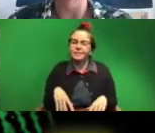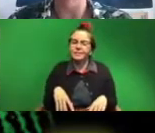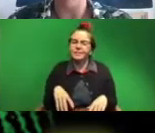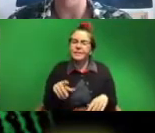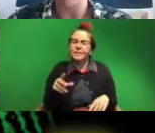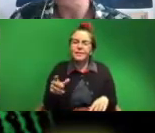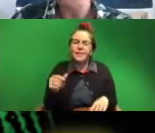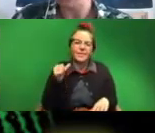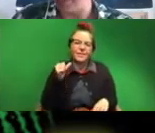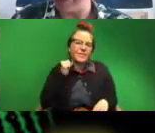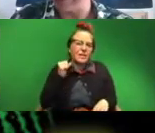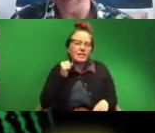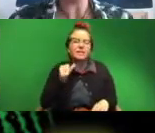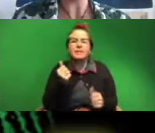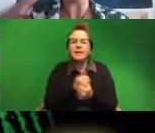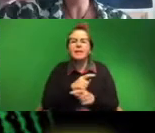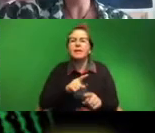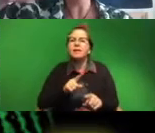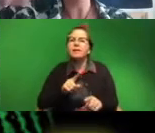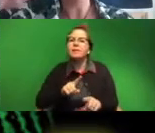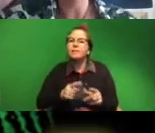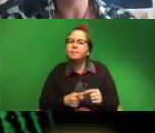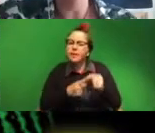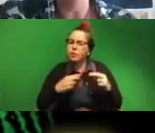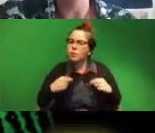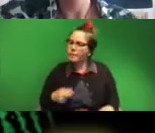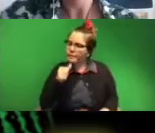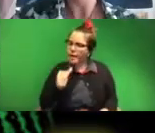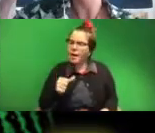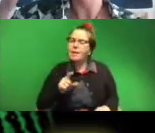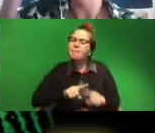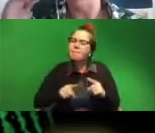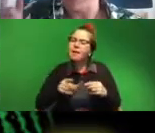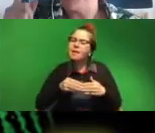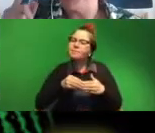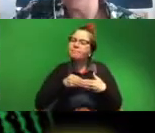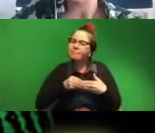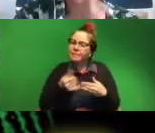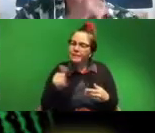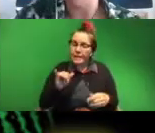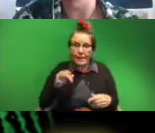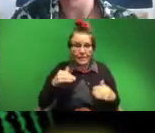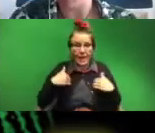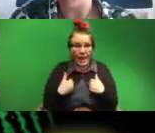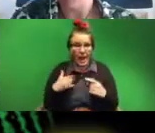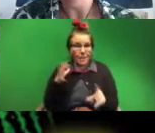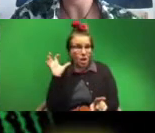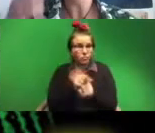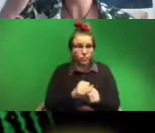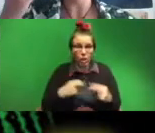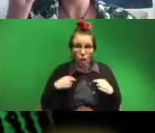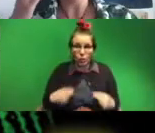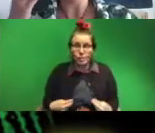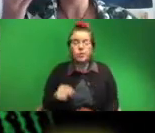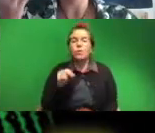are anybody but humans. And even then it gets a little bit wiggly, because if an animal attacks a human, or